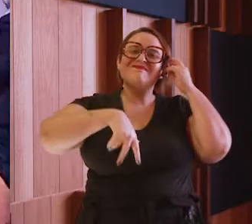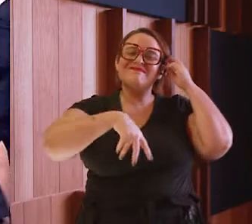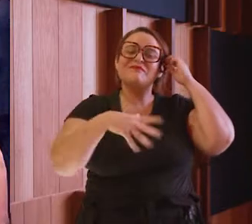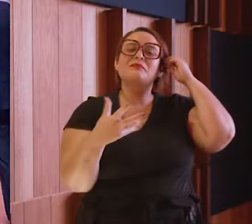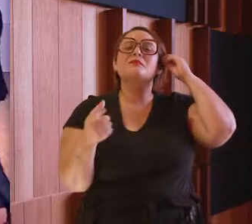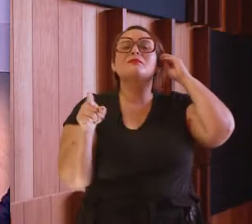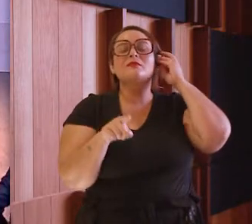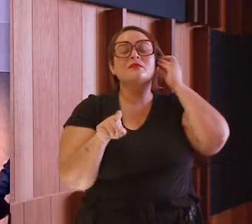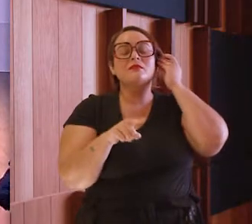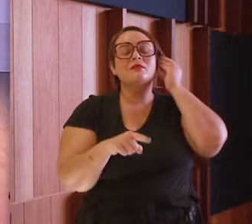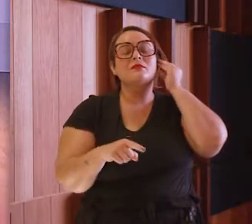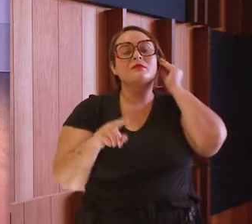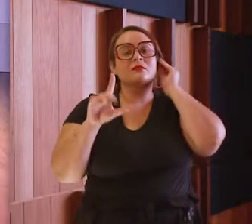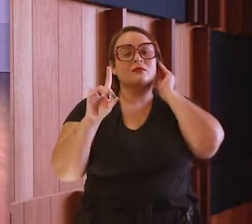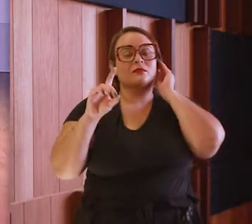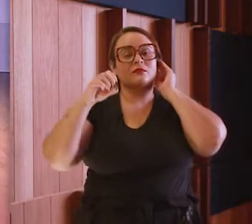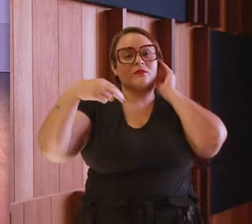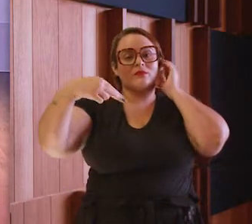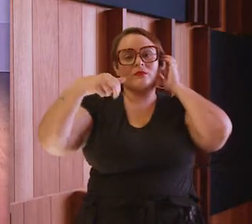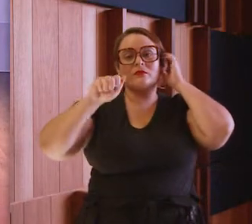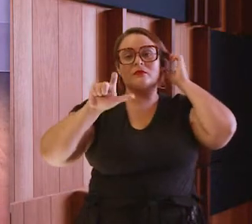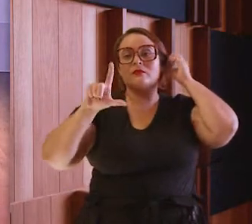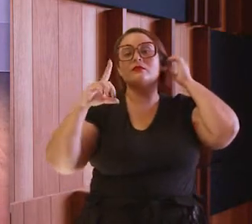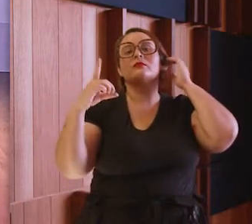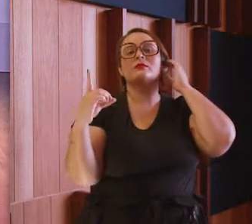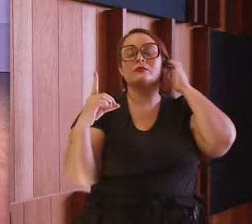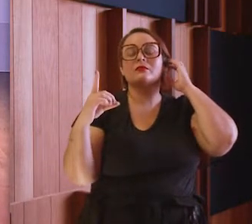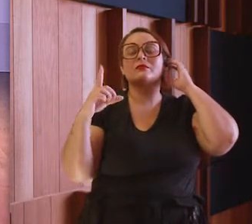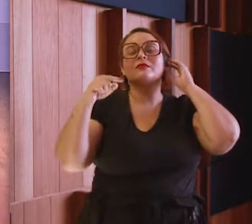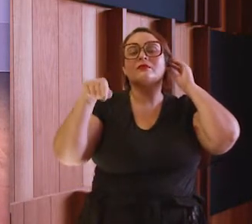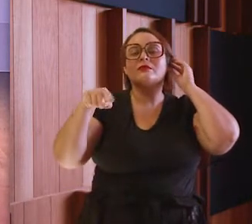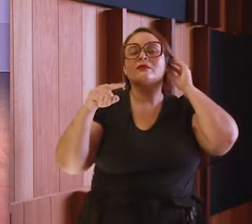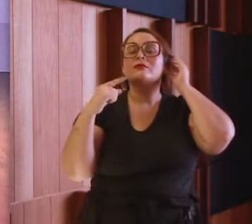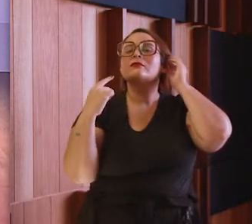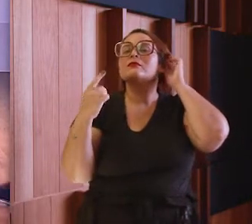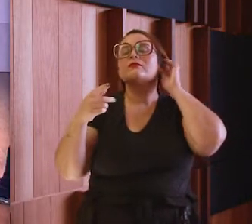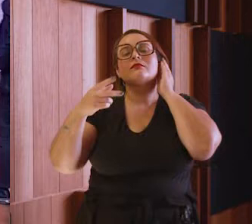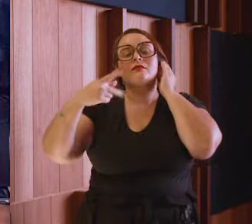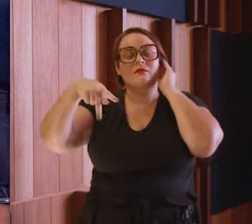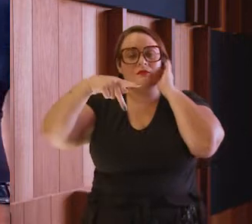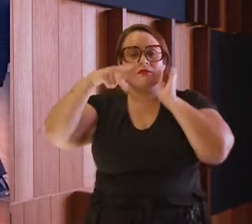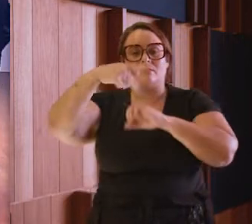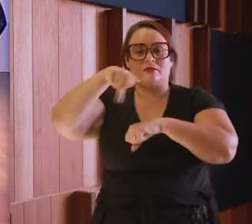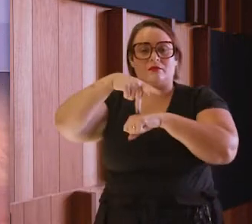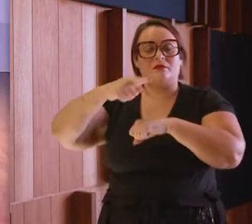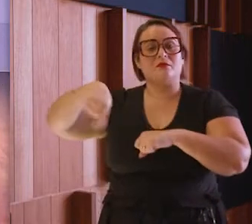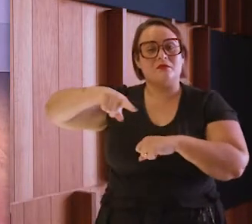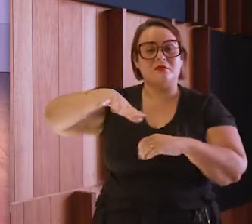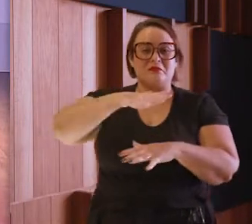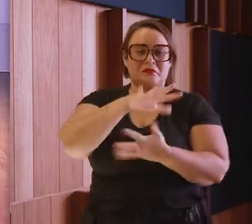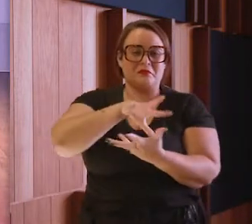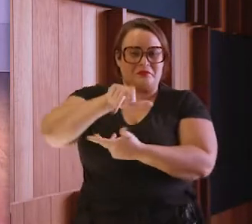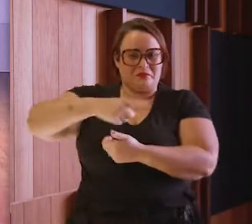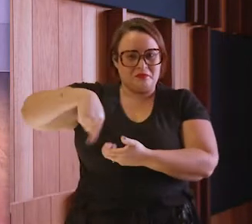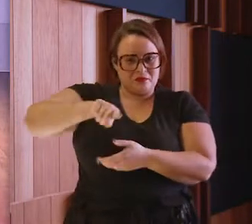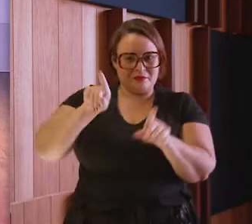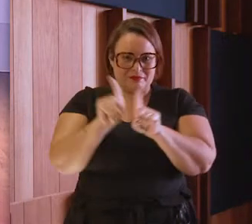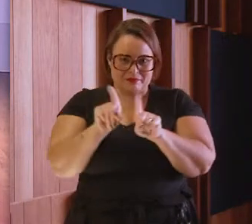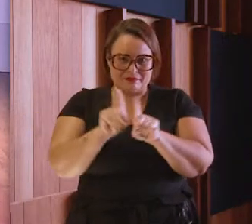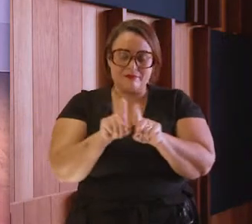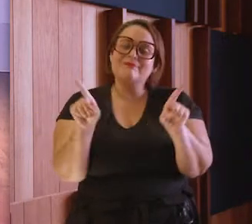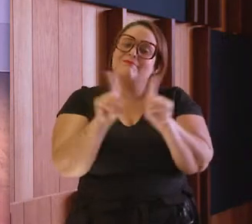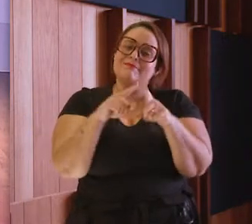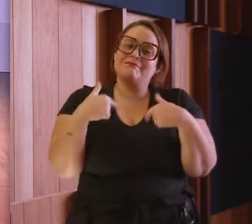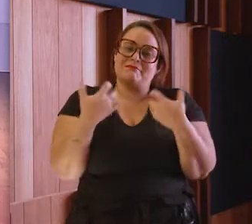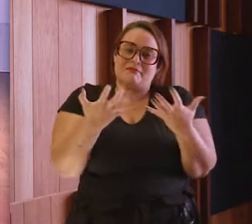Doug McHoney, he leads our international tax services practices globally. I also would like